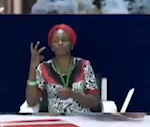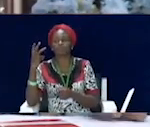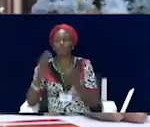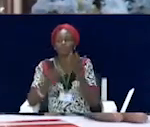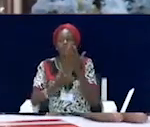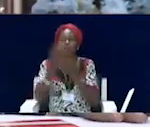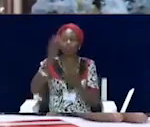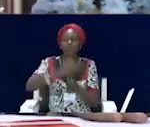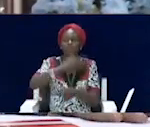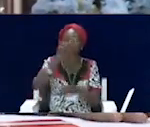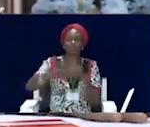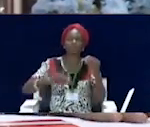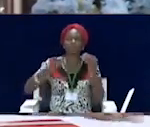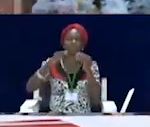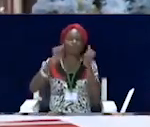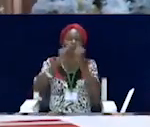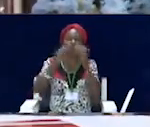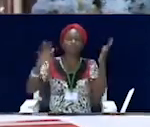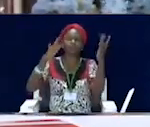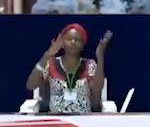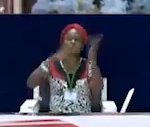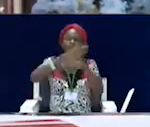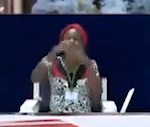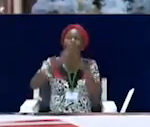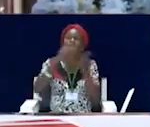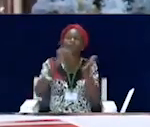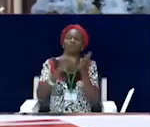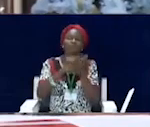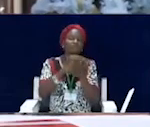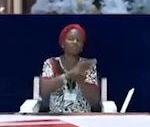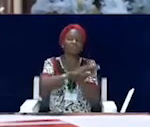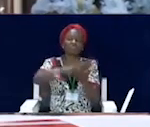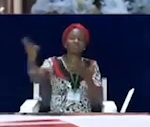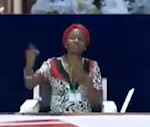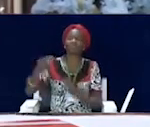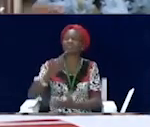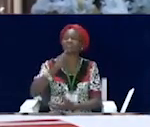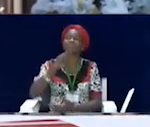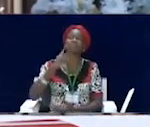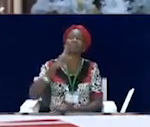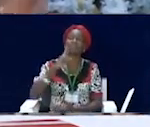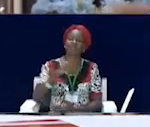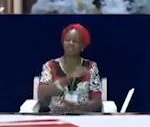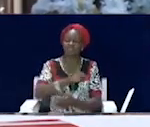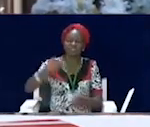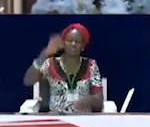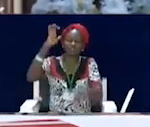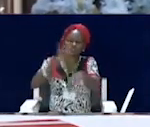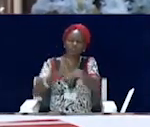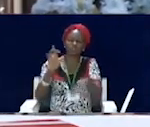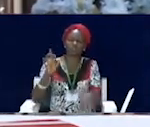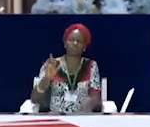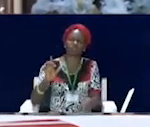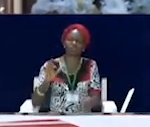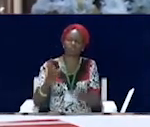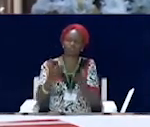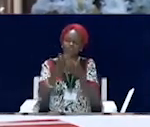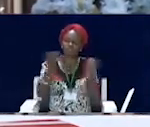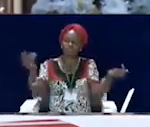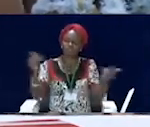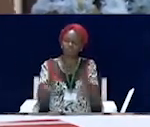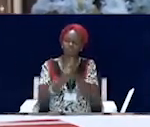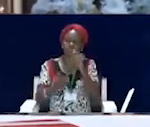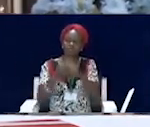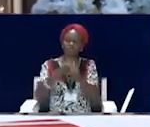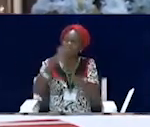almost completely hopeless. All the doctors have failed her. A touch solved that